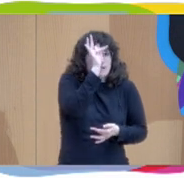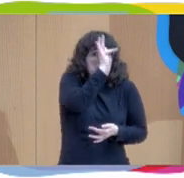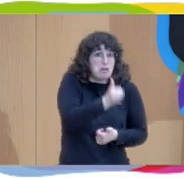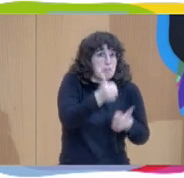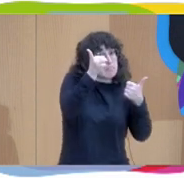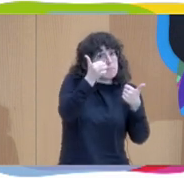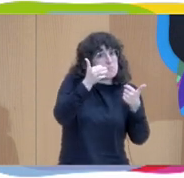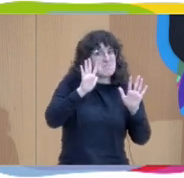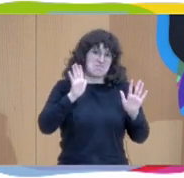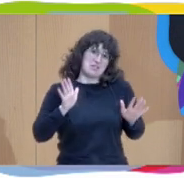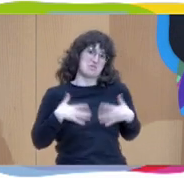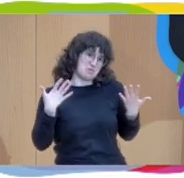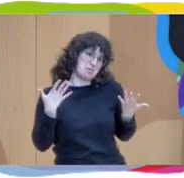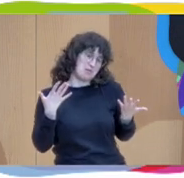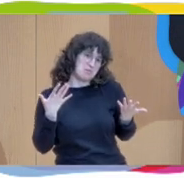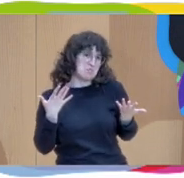surprise, Heikki and Jukka.